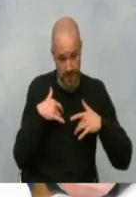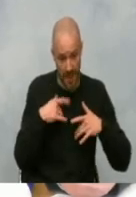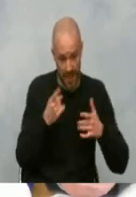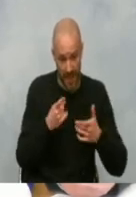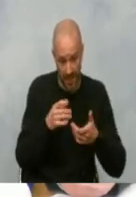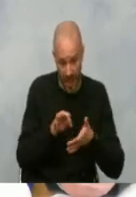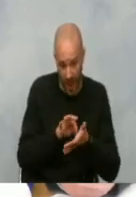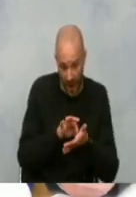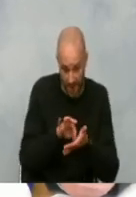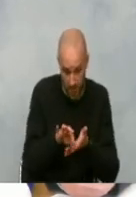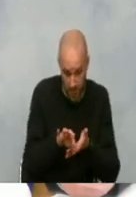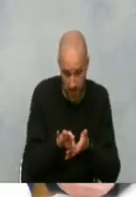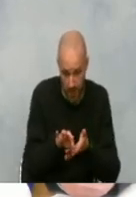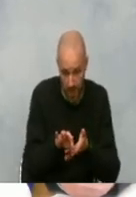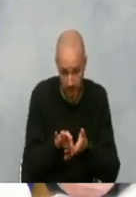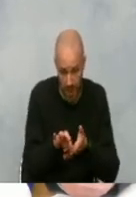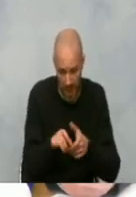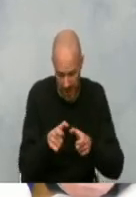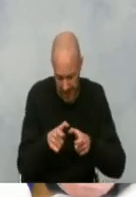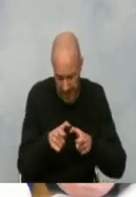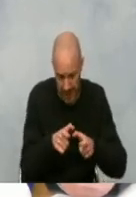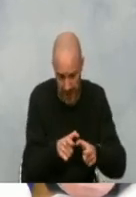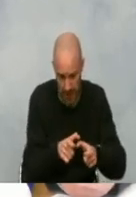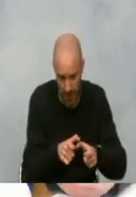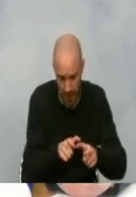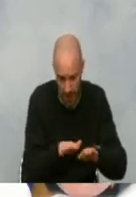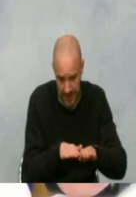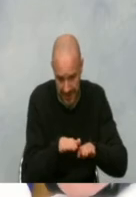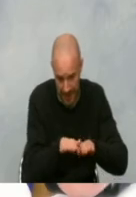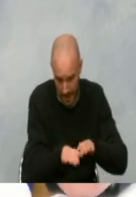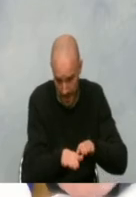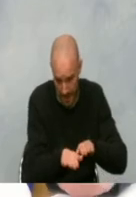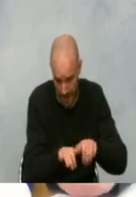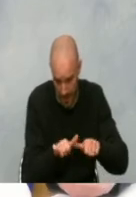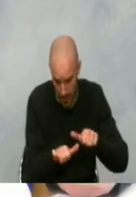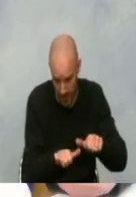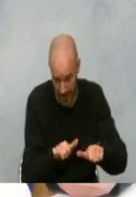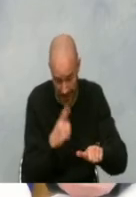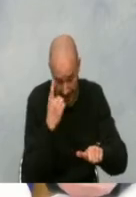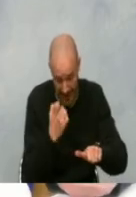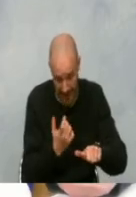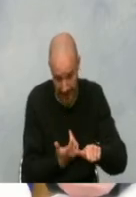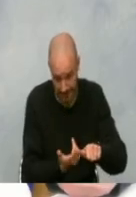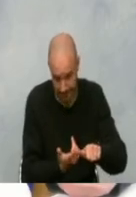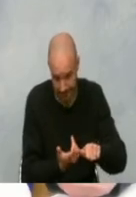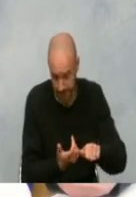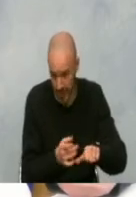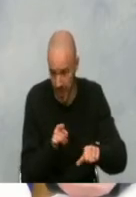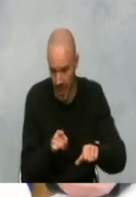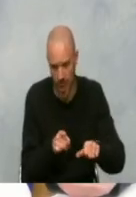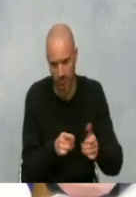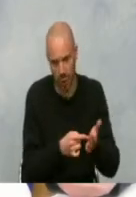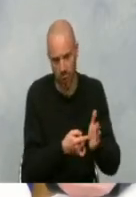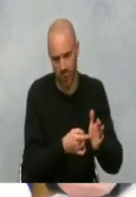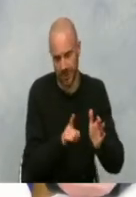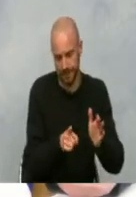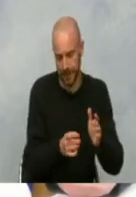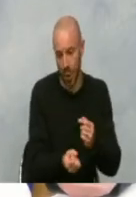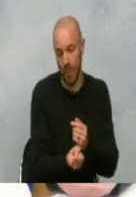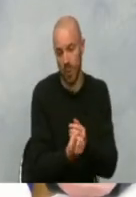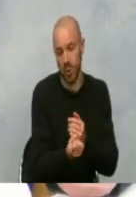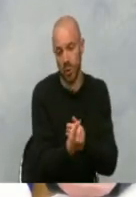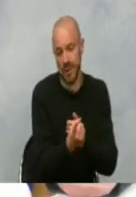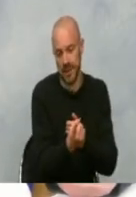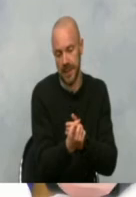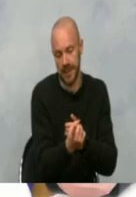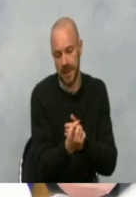sustainable and prudent step that could be taken. It's a step that offers significant opportunity in managing the